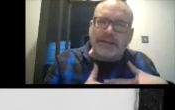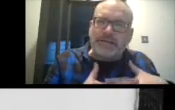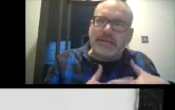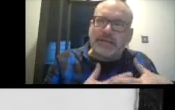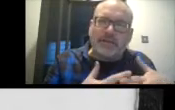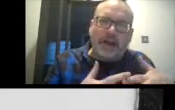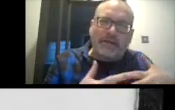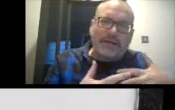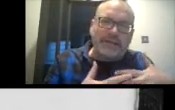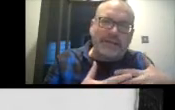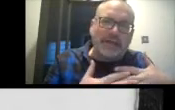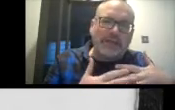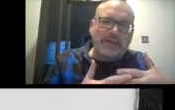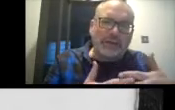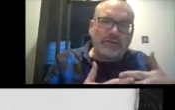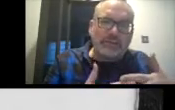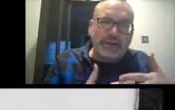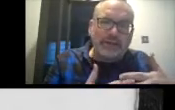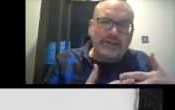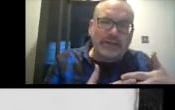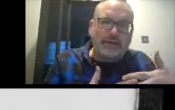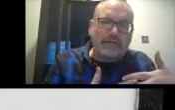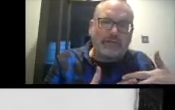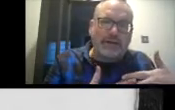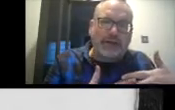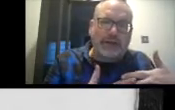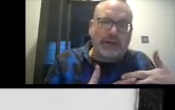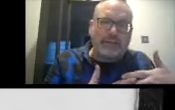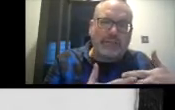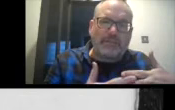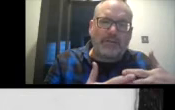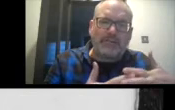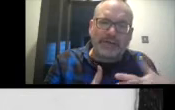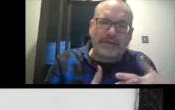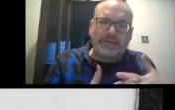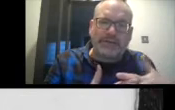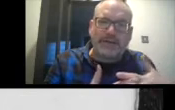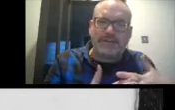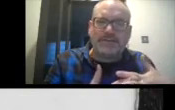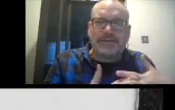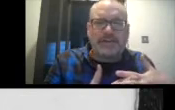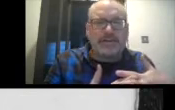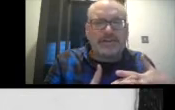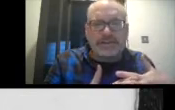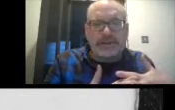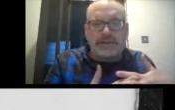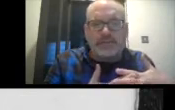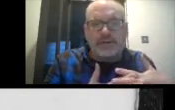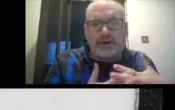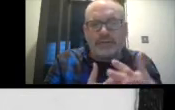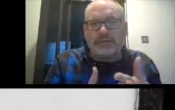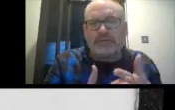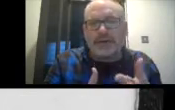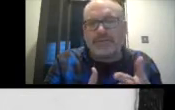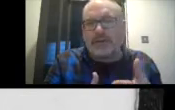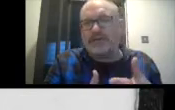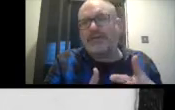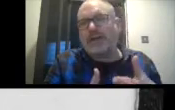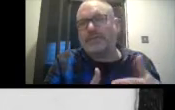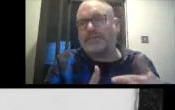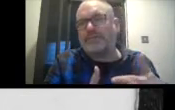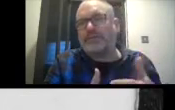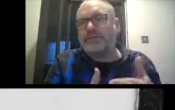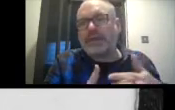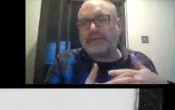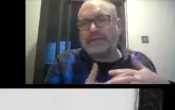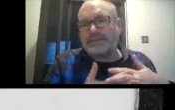Despite this, there aren't actually a huge amount of convictions. It's often a very difficult